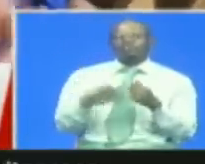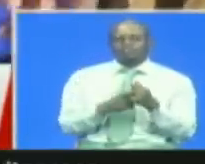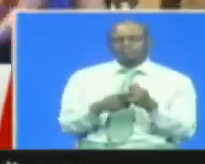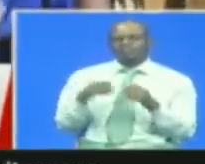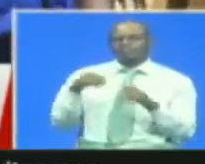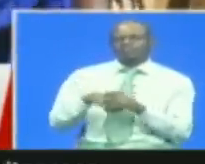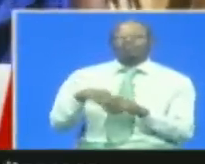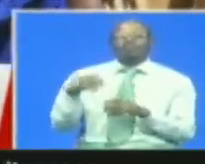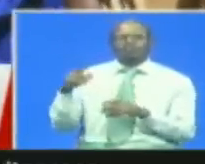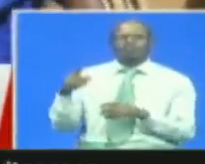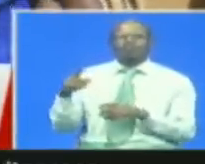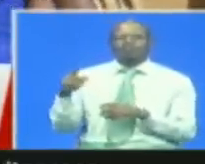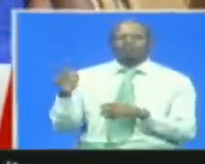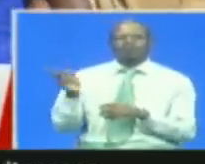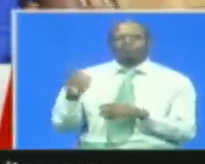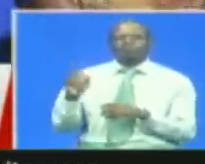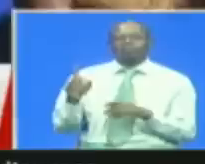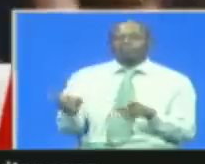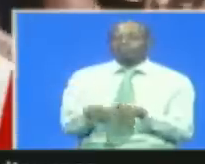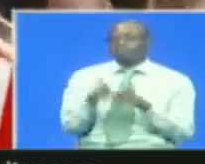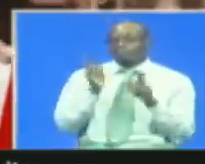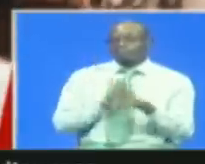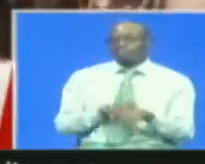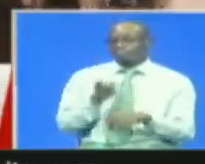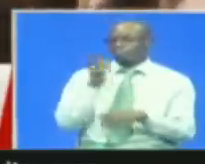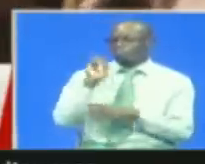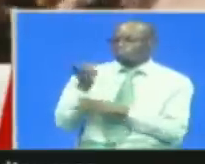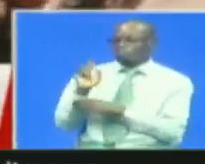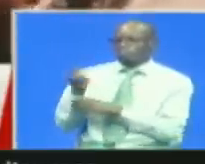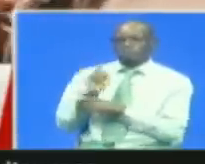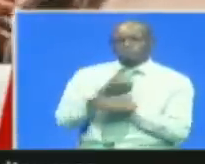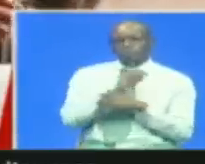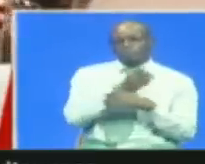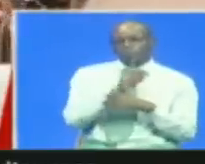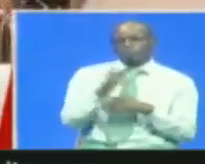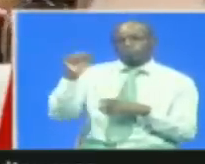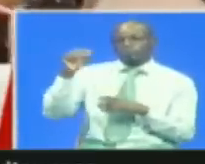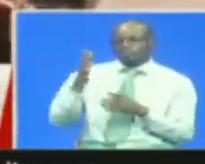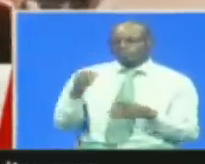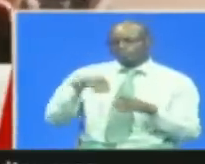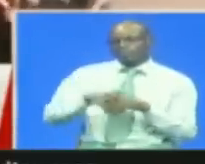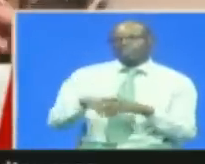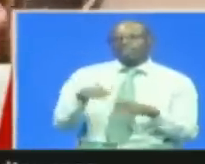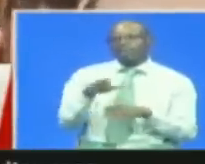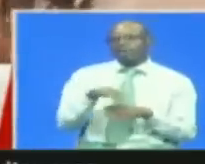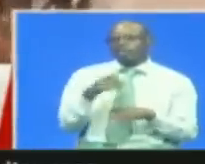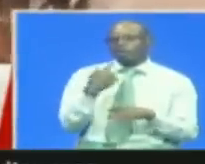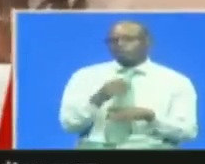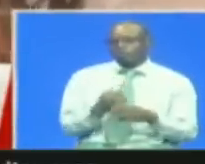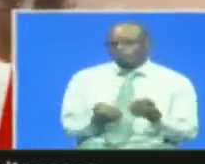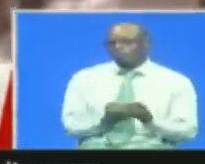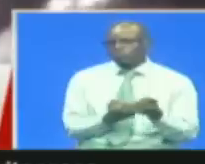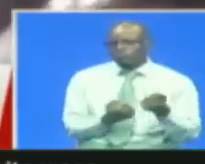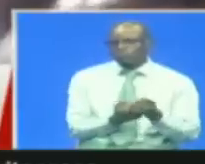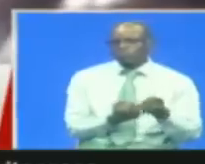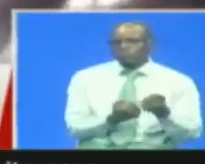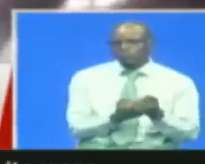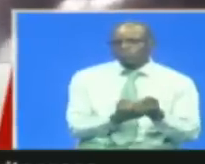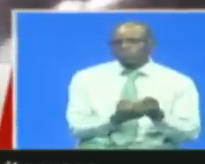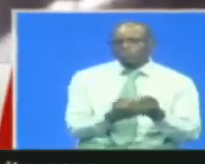Nairobi. He at the same time warned politicians in the area believed to be fanning the flames of violence.